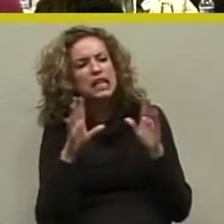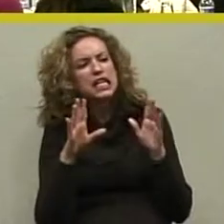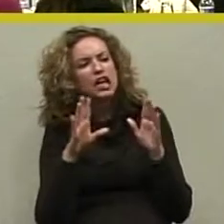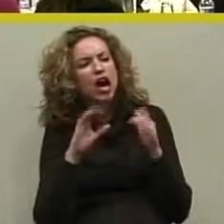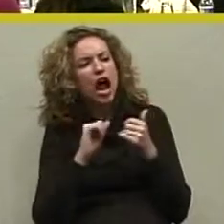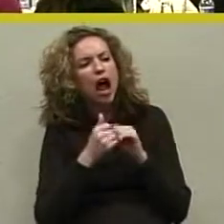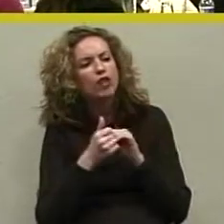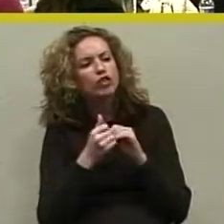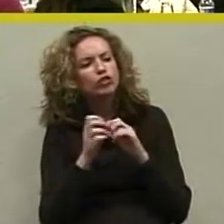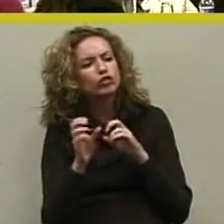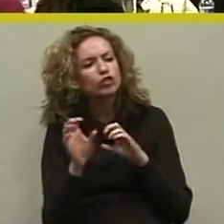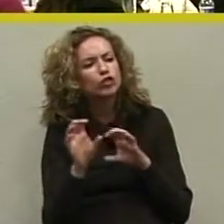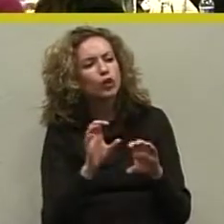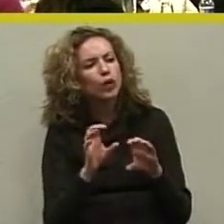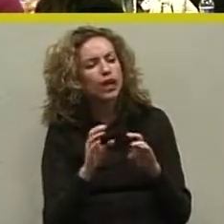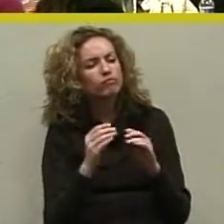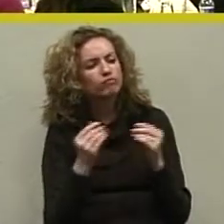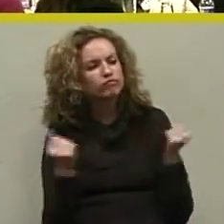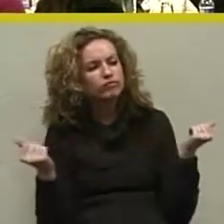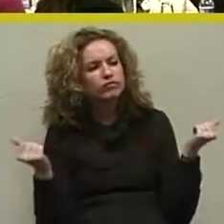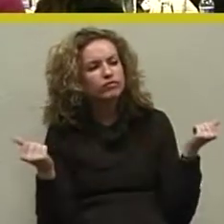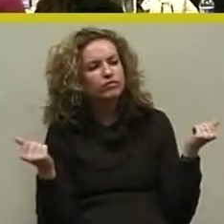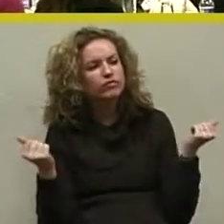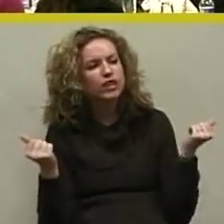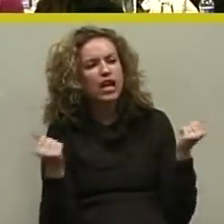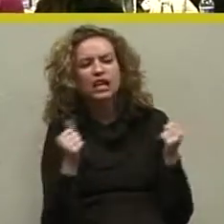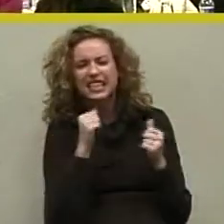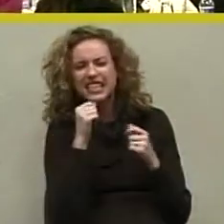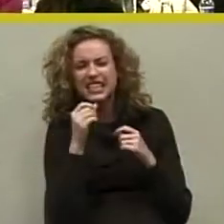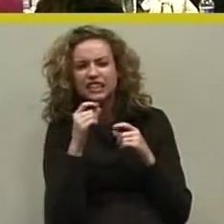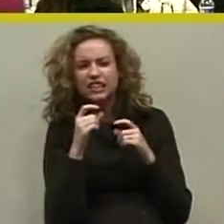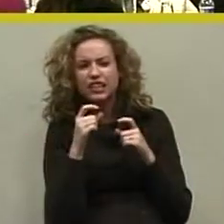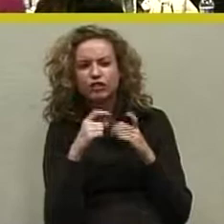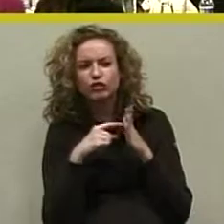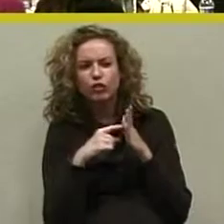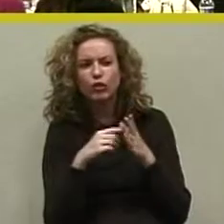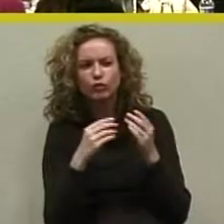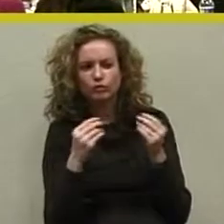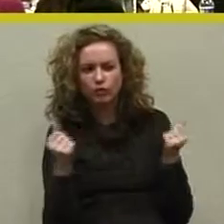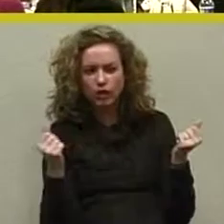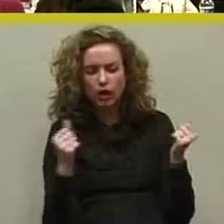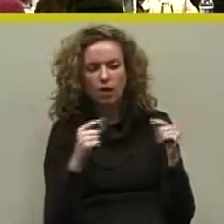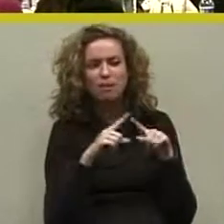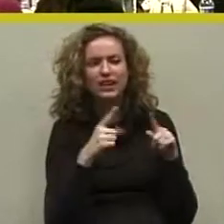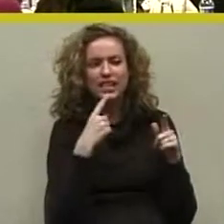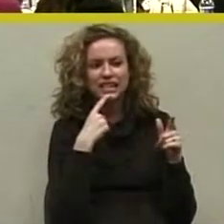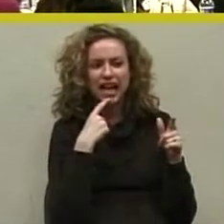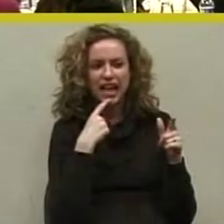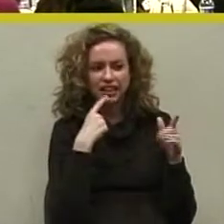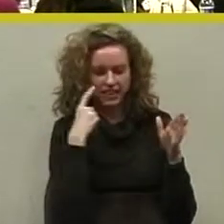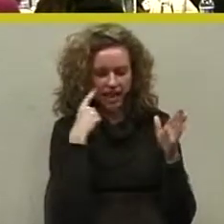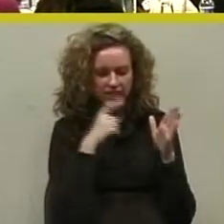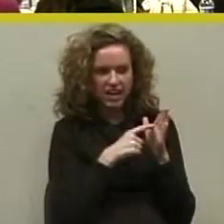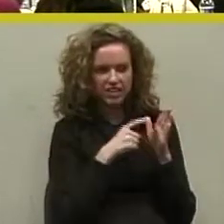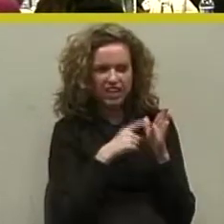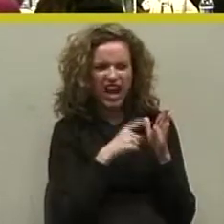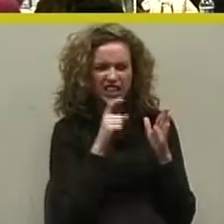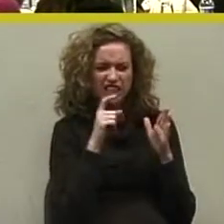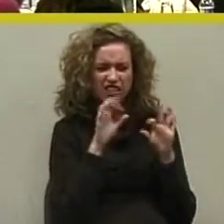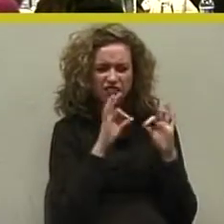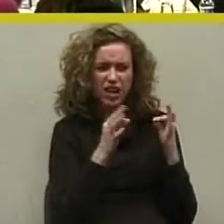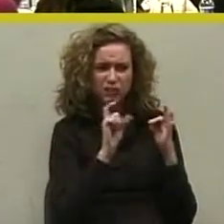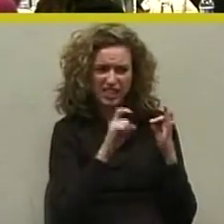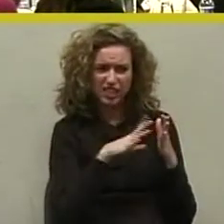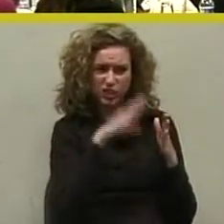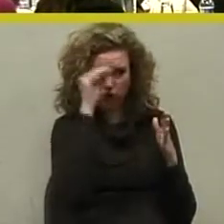that there are some issues that have to change in the context. That this kid needs to have the family be able to sign. Right? He can't understand what's going on. This is